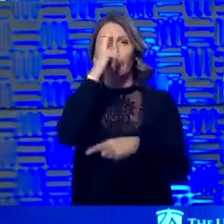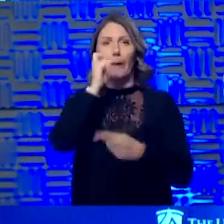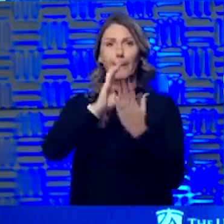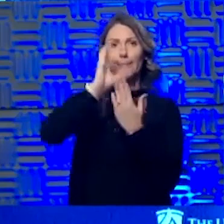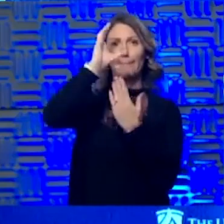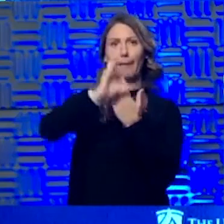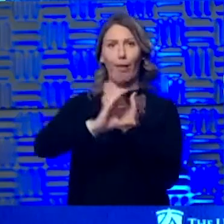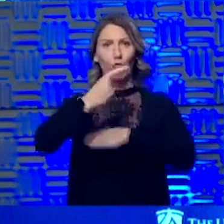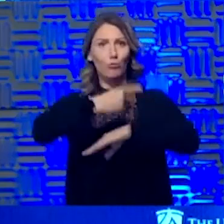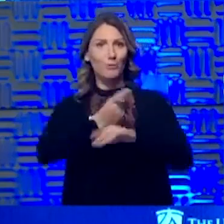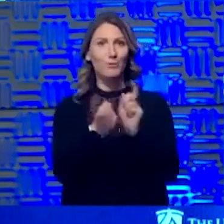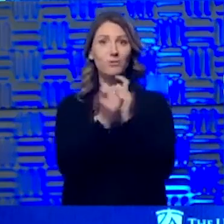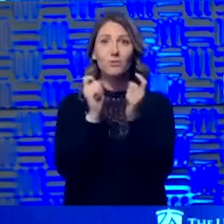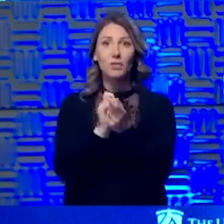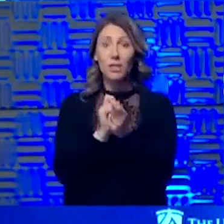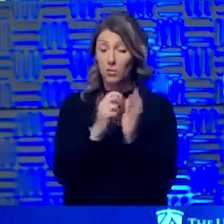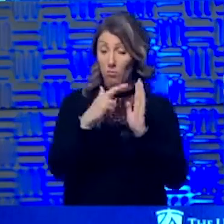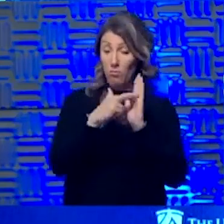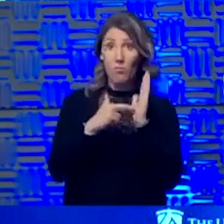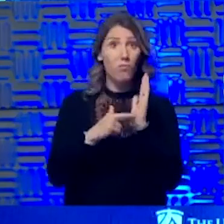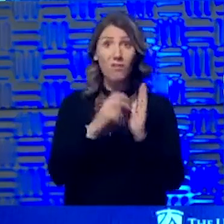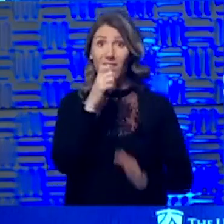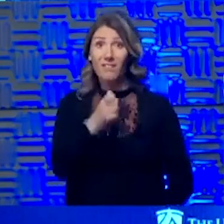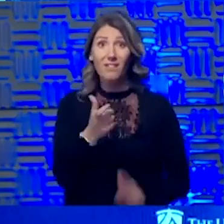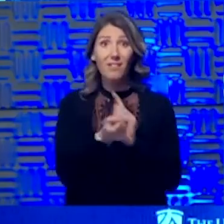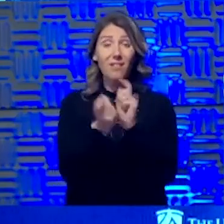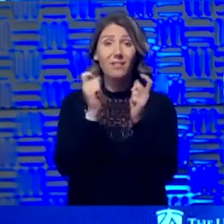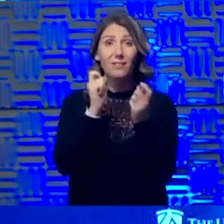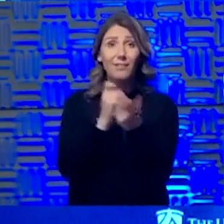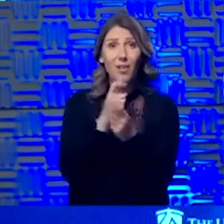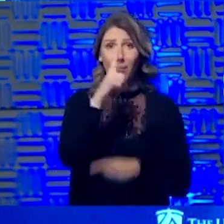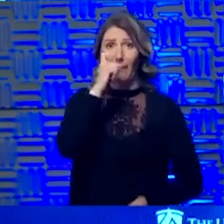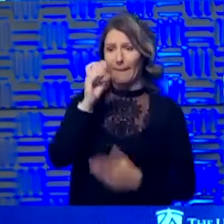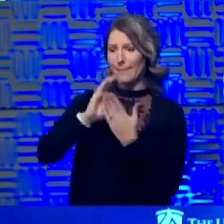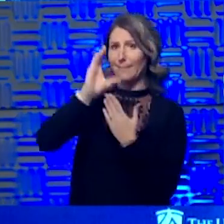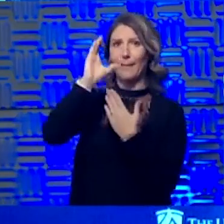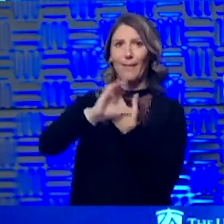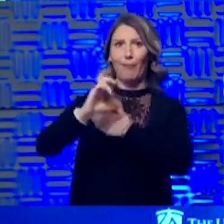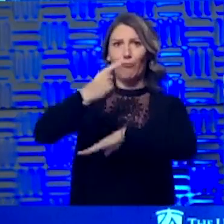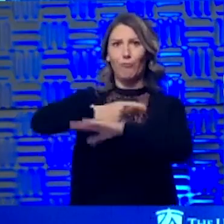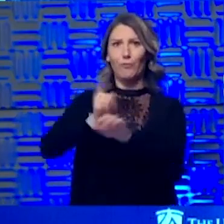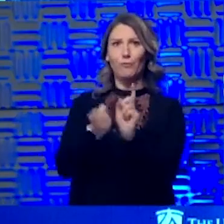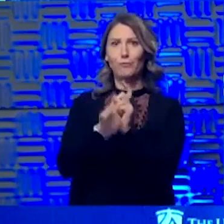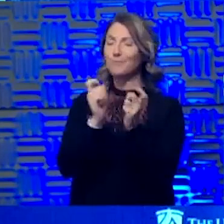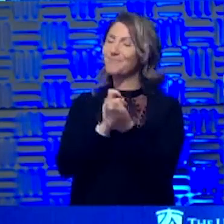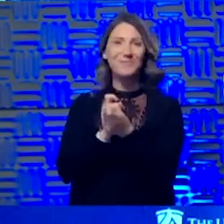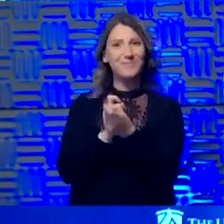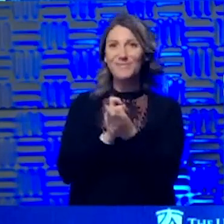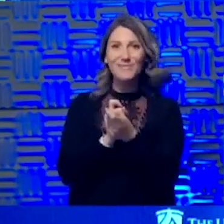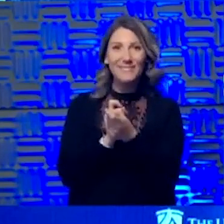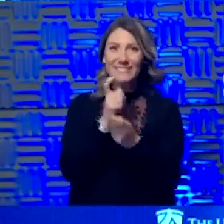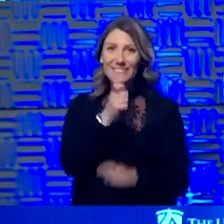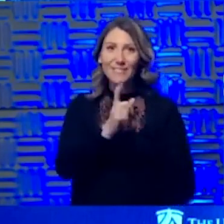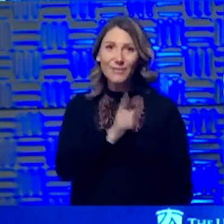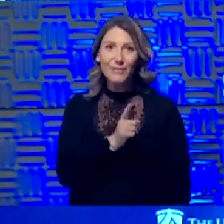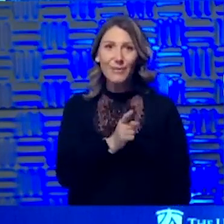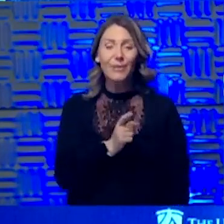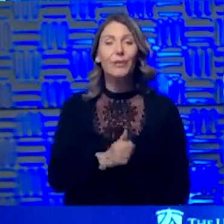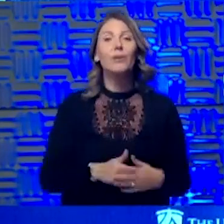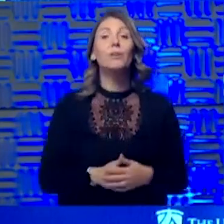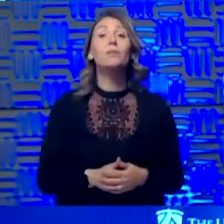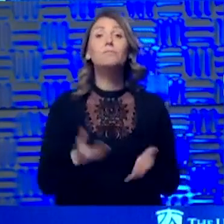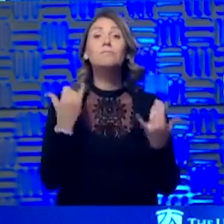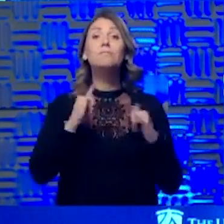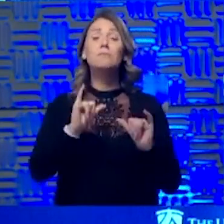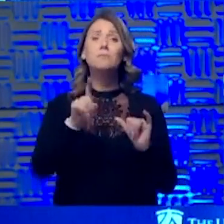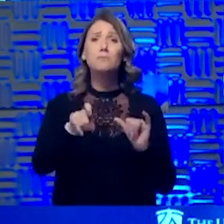Say it again. The rules haven't changed just because the calendar did. And what you still have to do is think about what